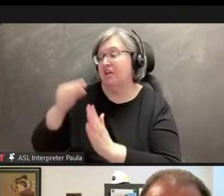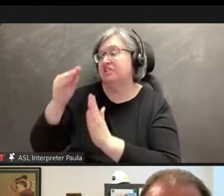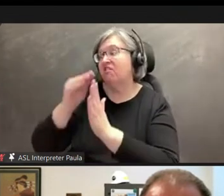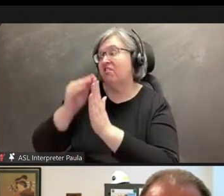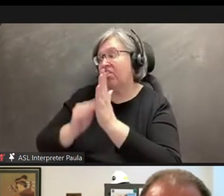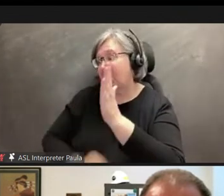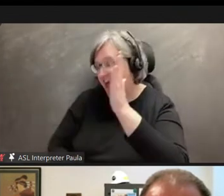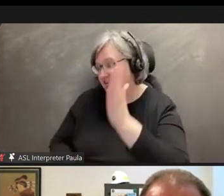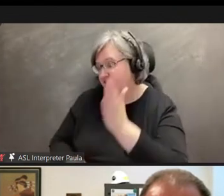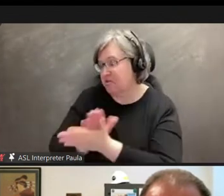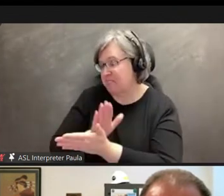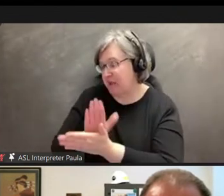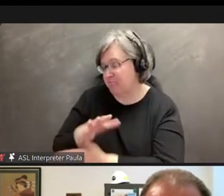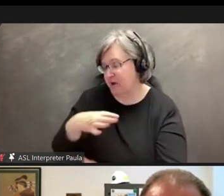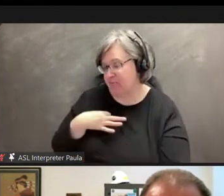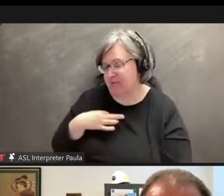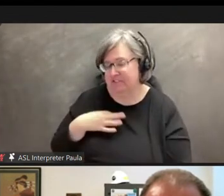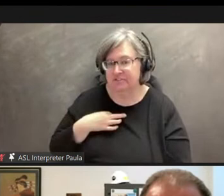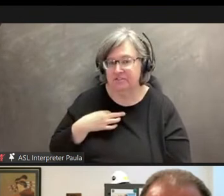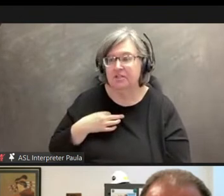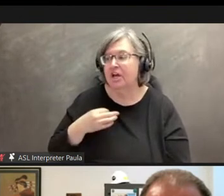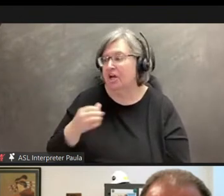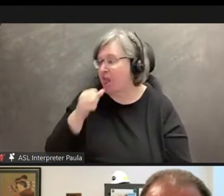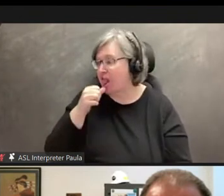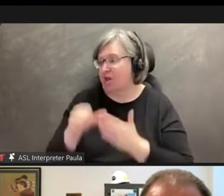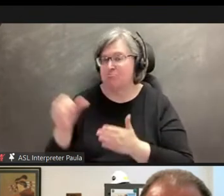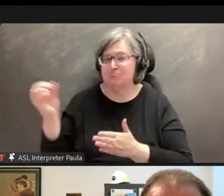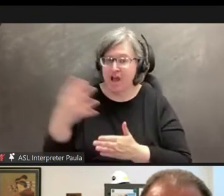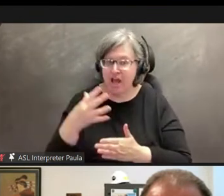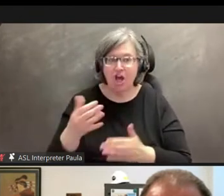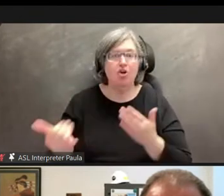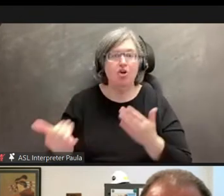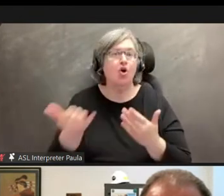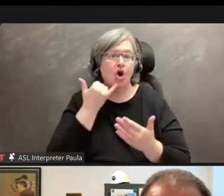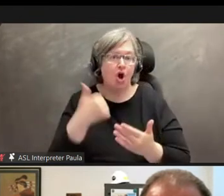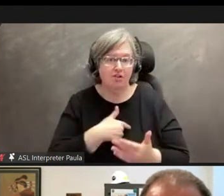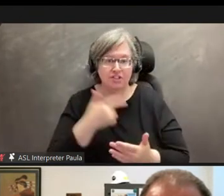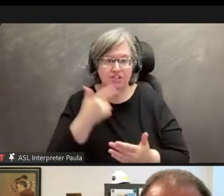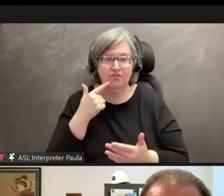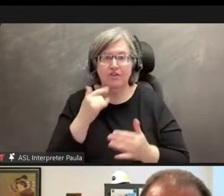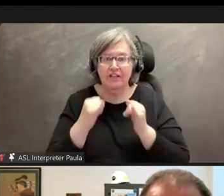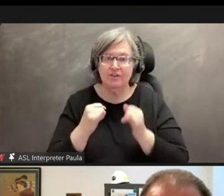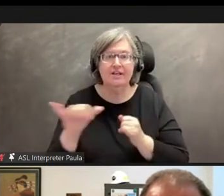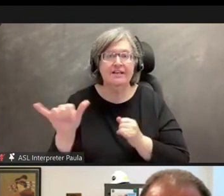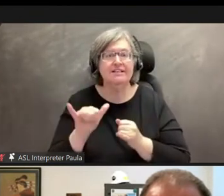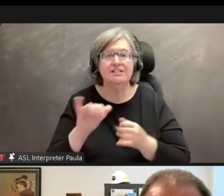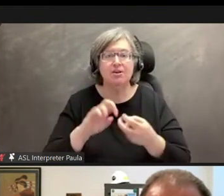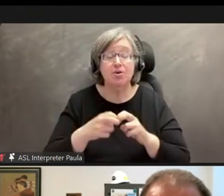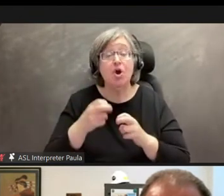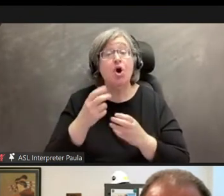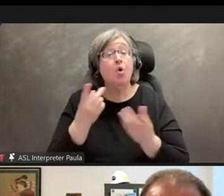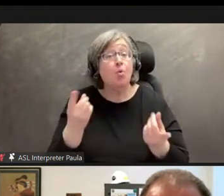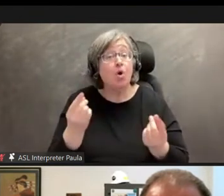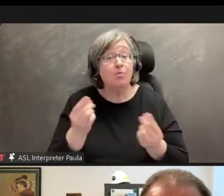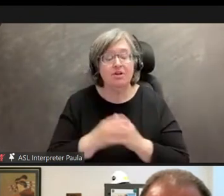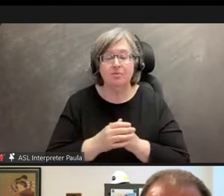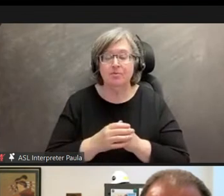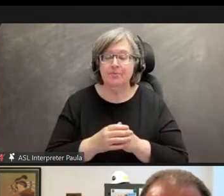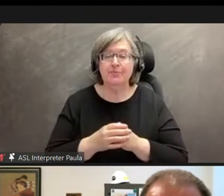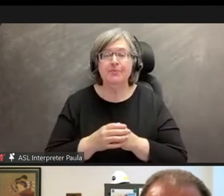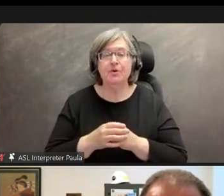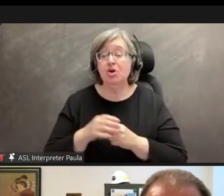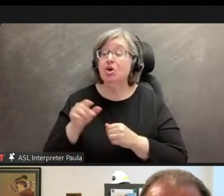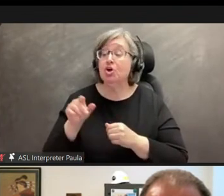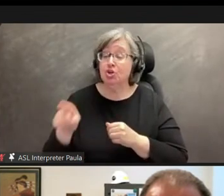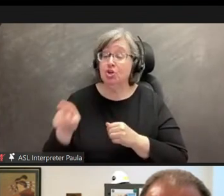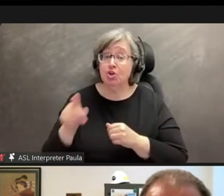paper application and either mail it or call us for an interview. Same problem. So what we did for them is we said, you're